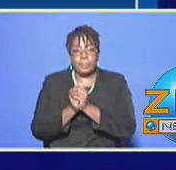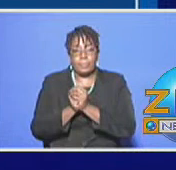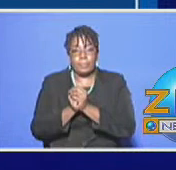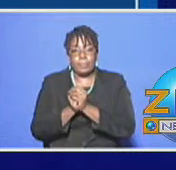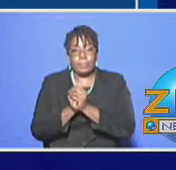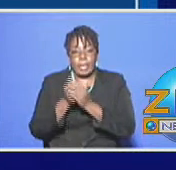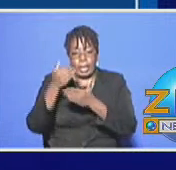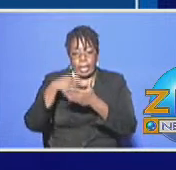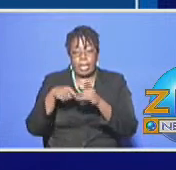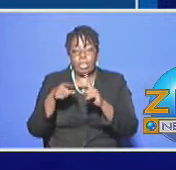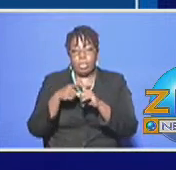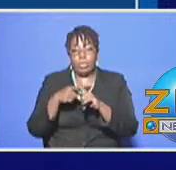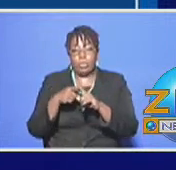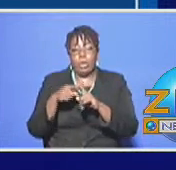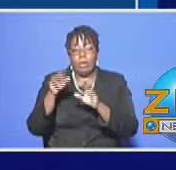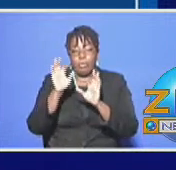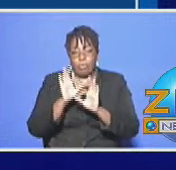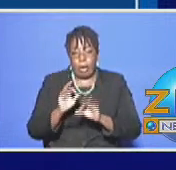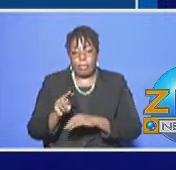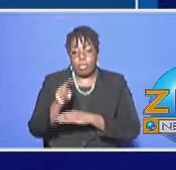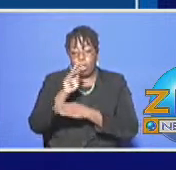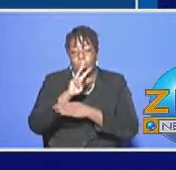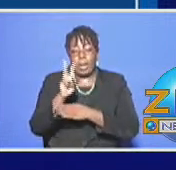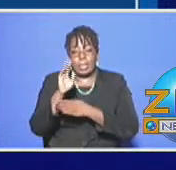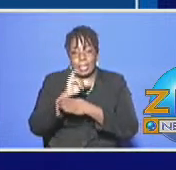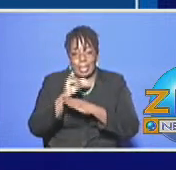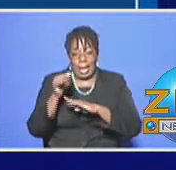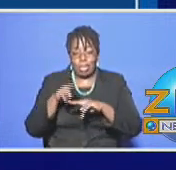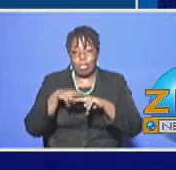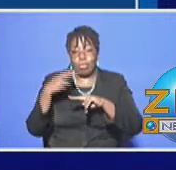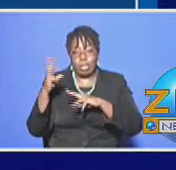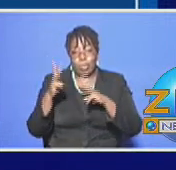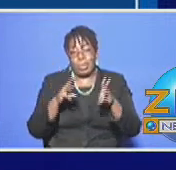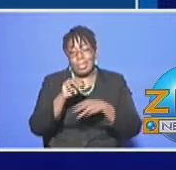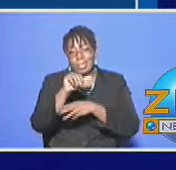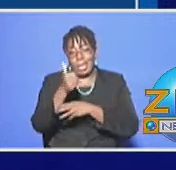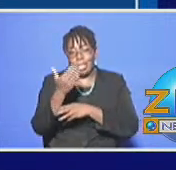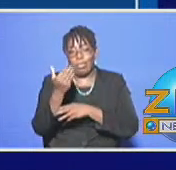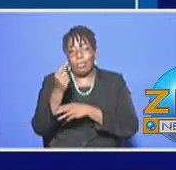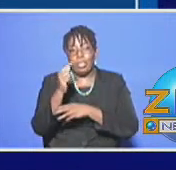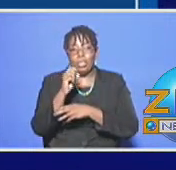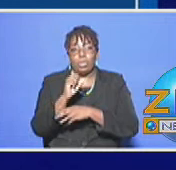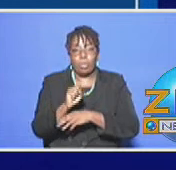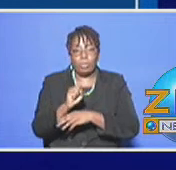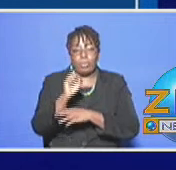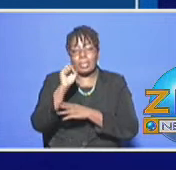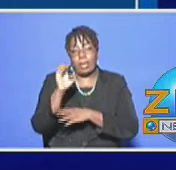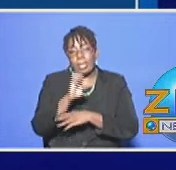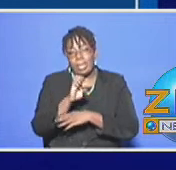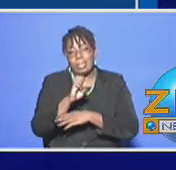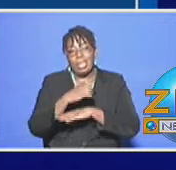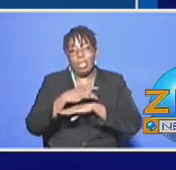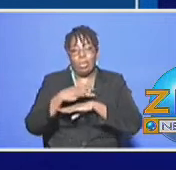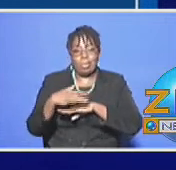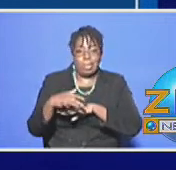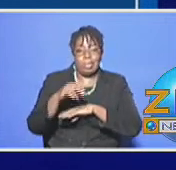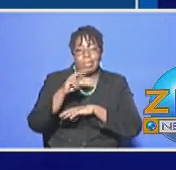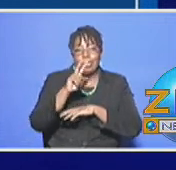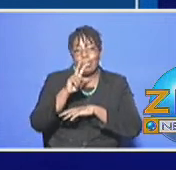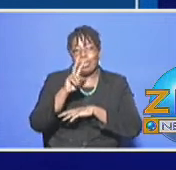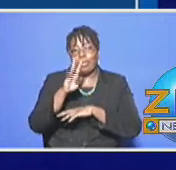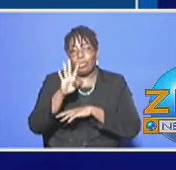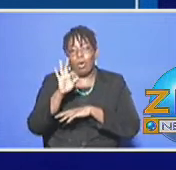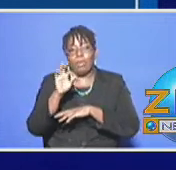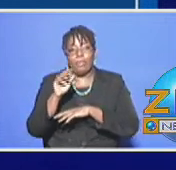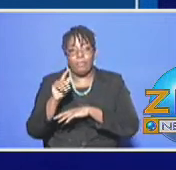we take you into Friday, for the northwestern islands, the winds fall off 10 to 15 knots out of the southeast, wave heights subsiding 2 to 4